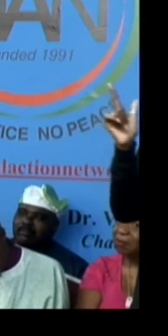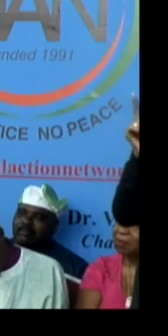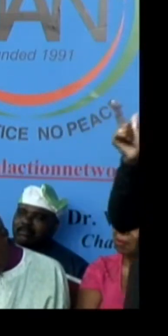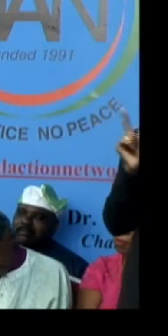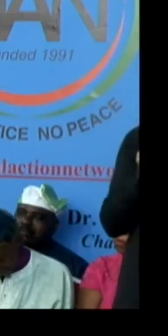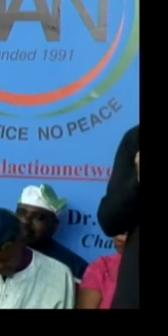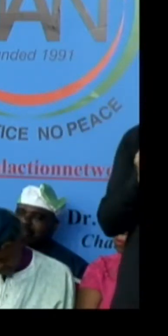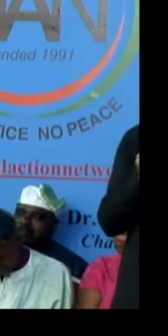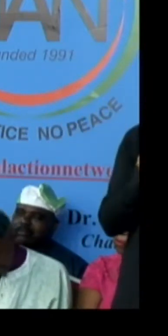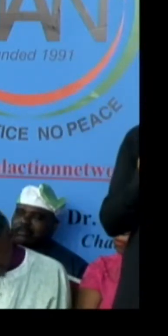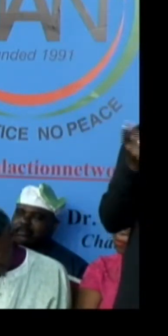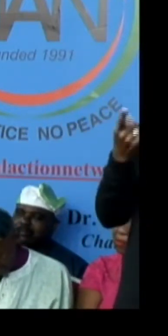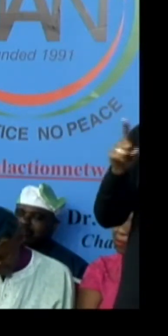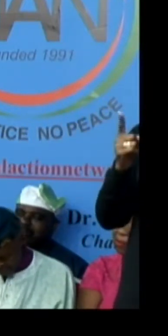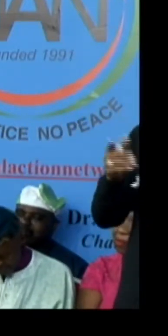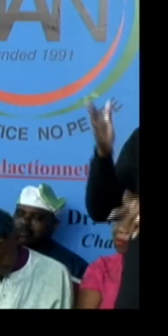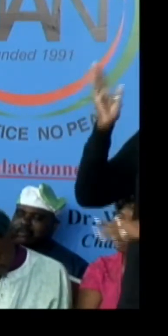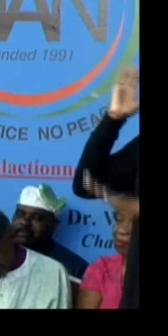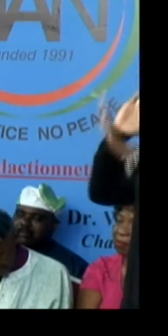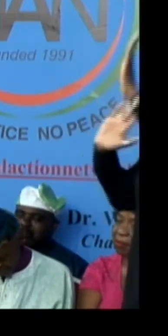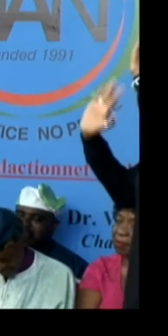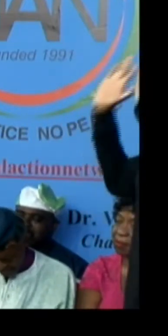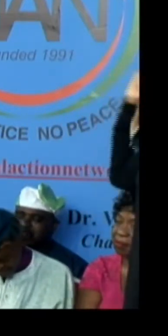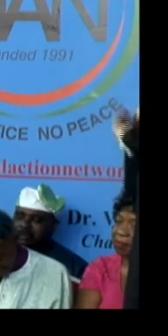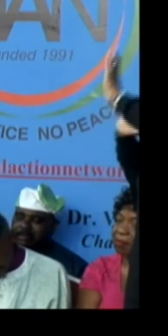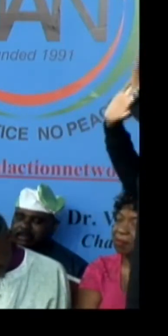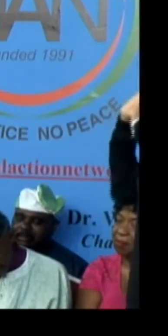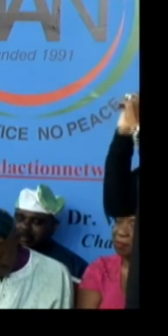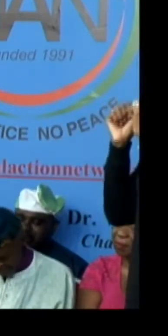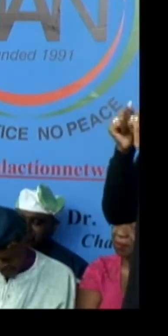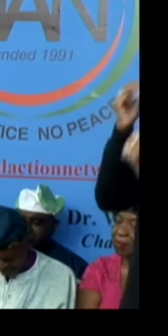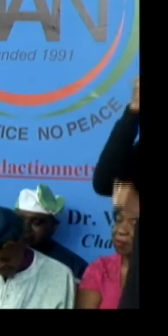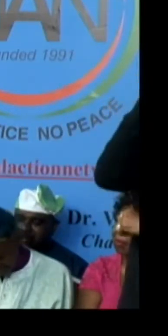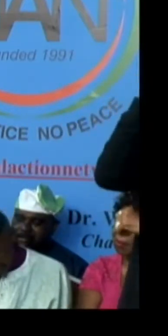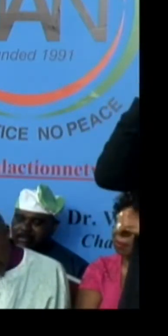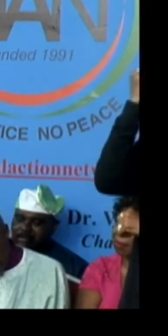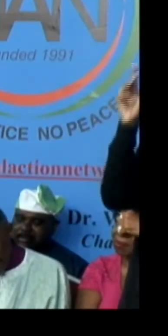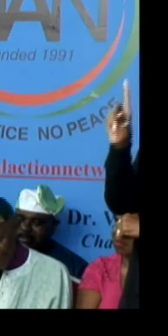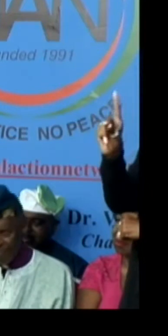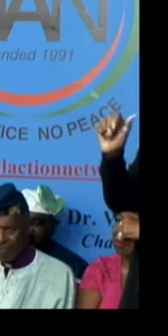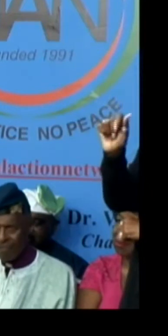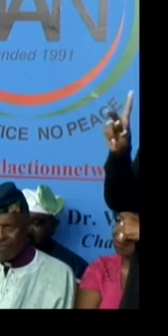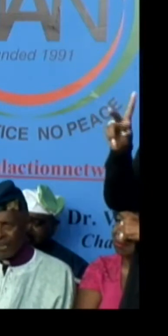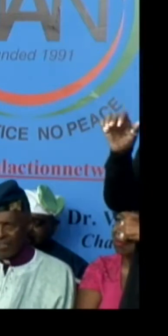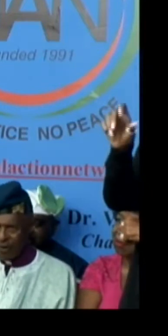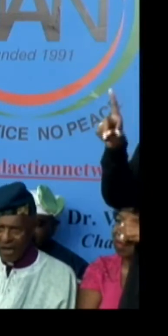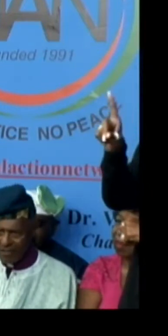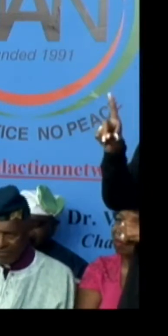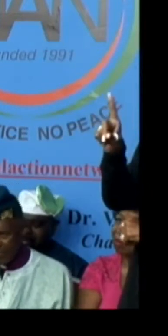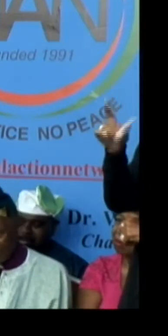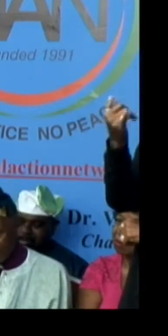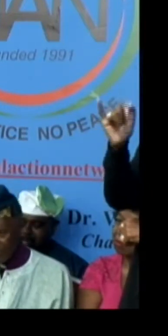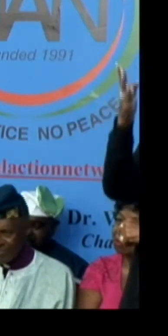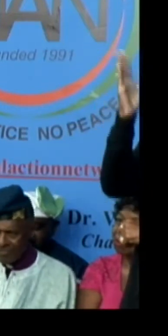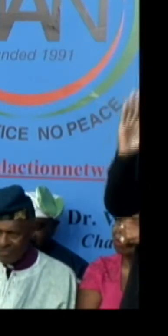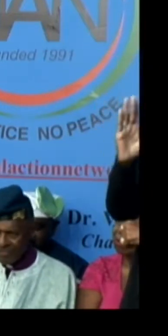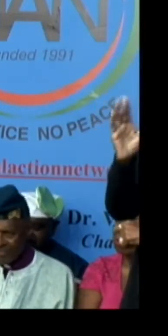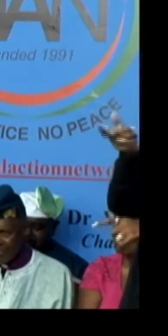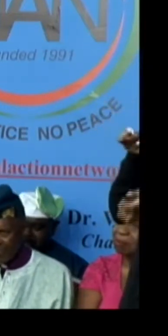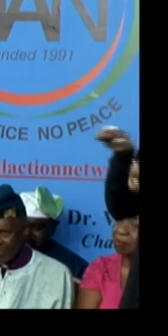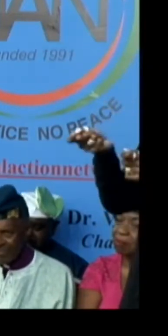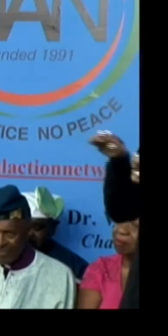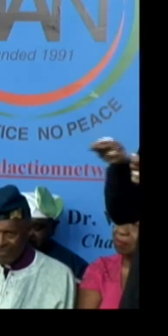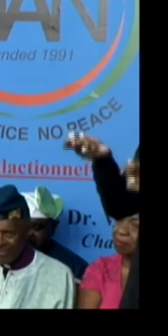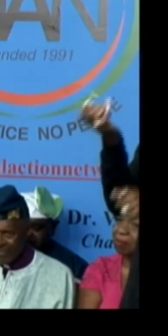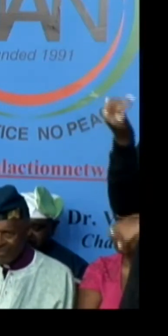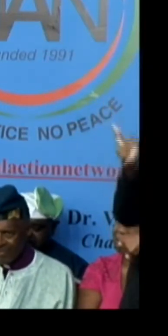in the days of Moses and David and those in the Bible is still on the throne. And some of y'all